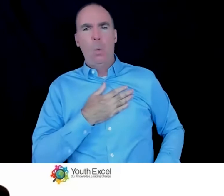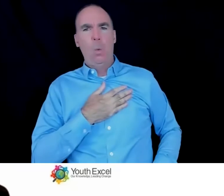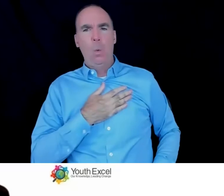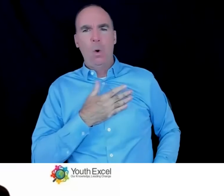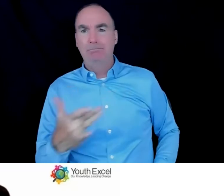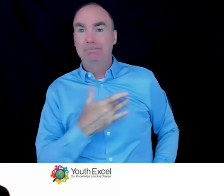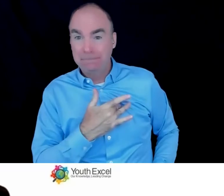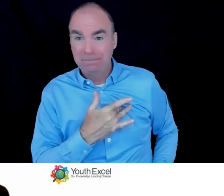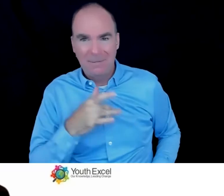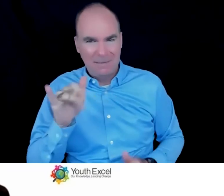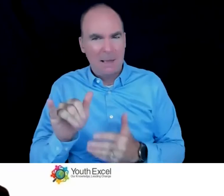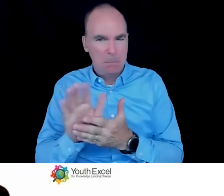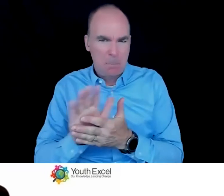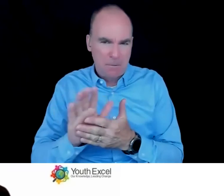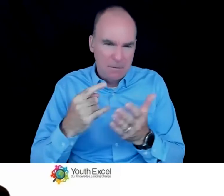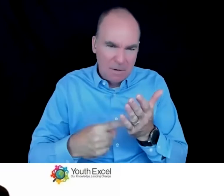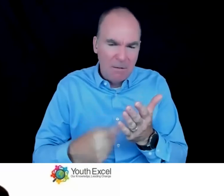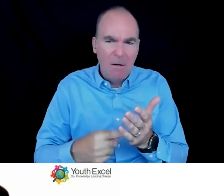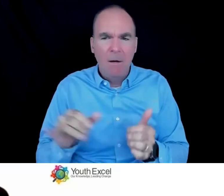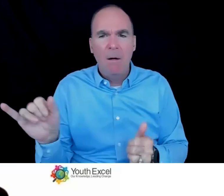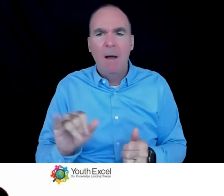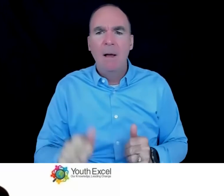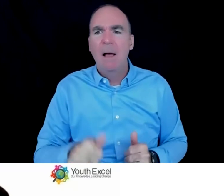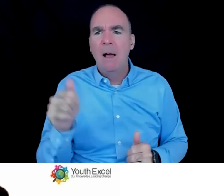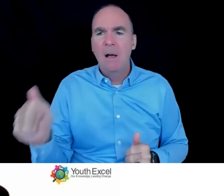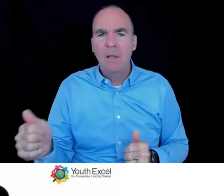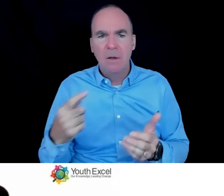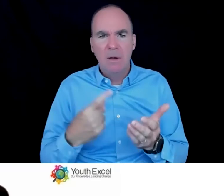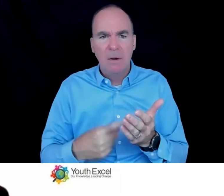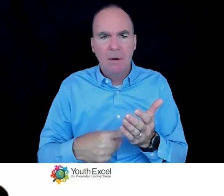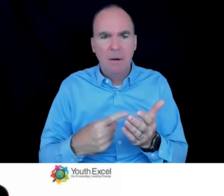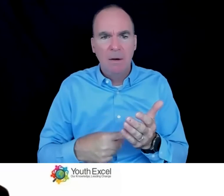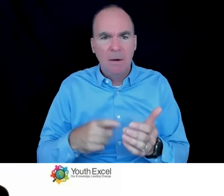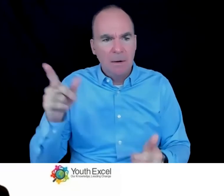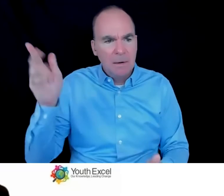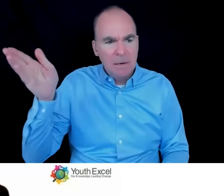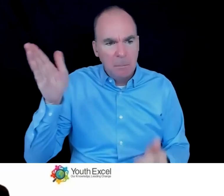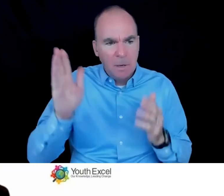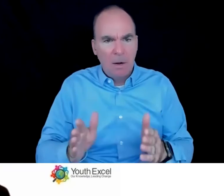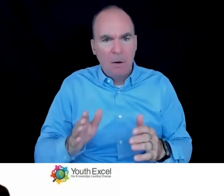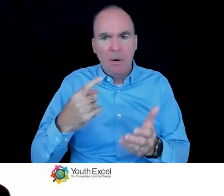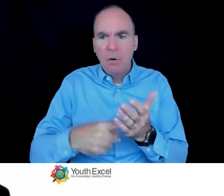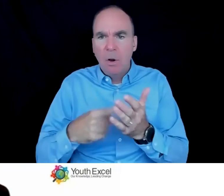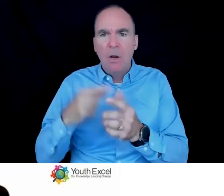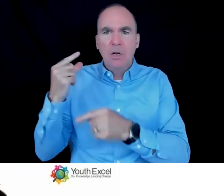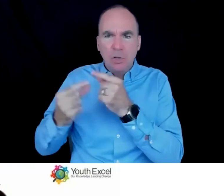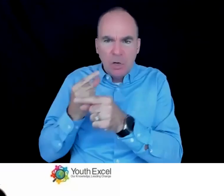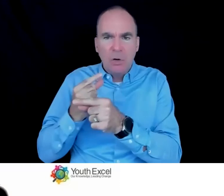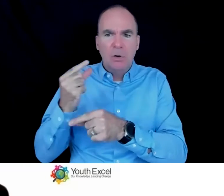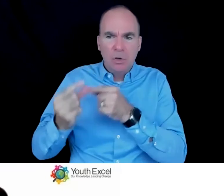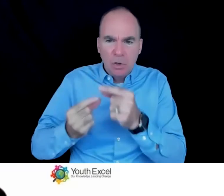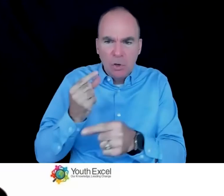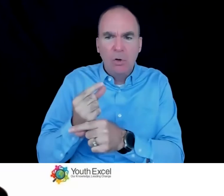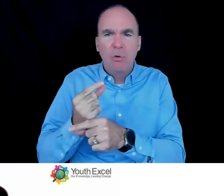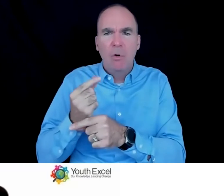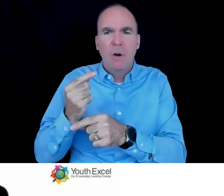the video. And also I want to go about and thank the speakers who sat in on the intergenerational panel, where